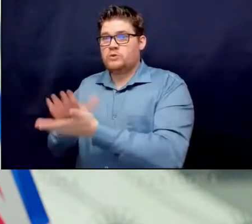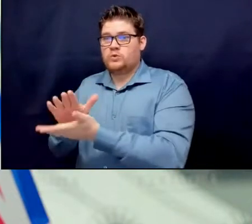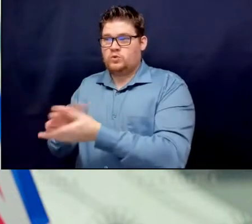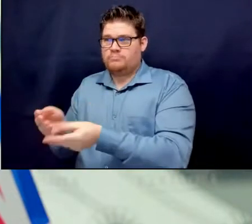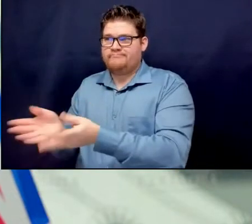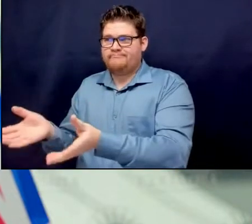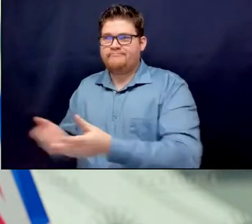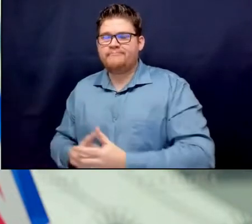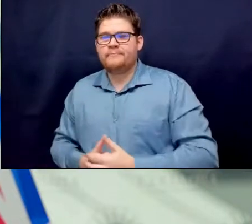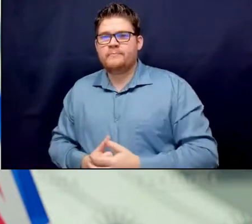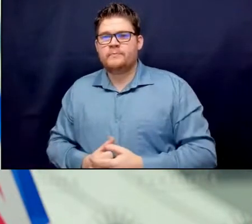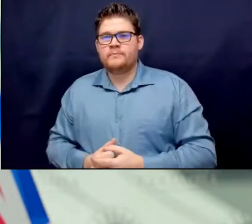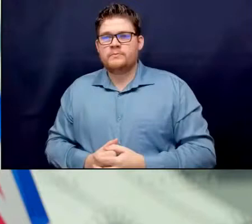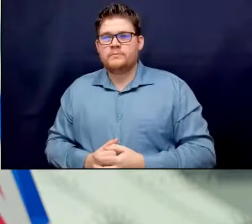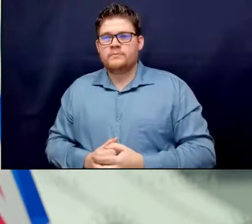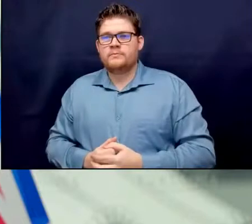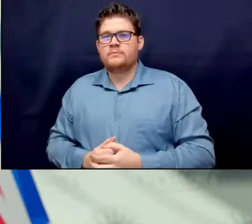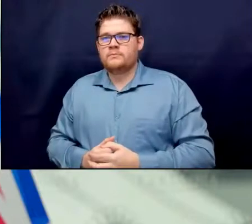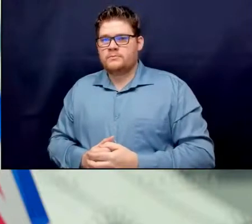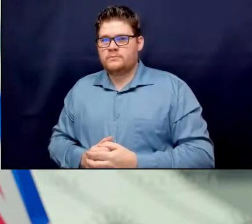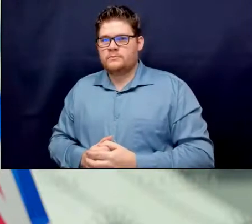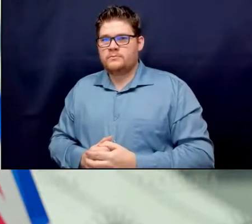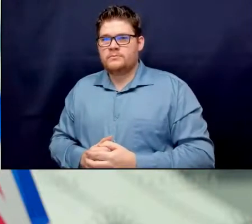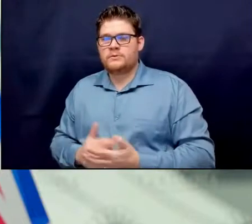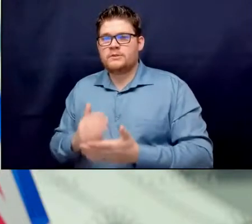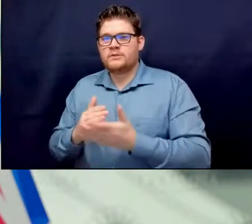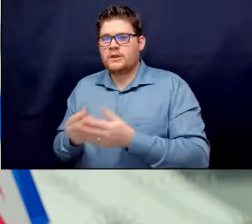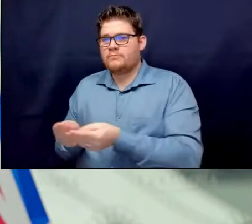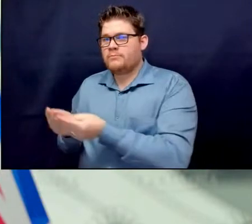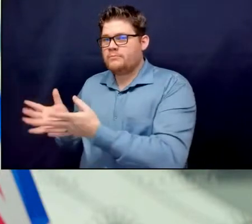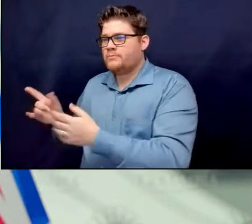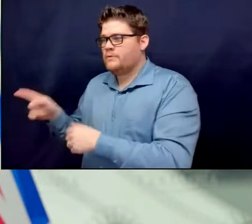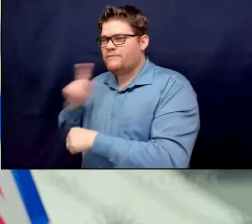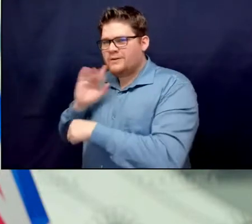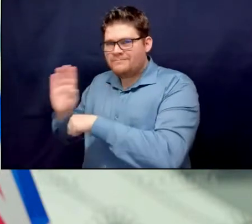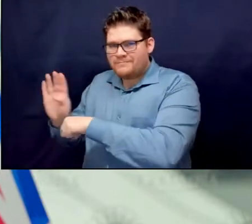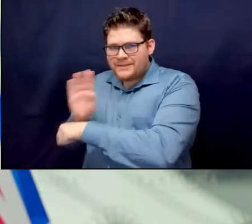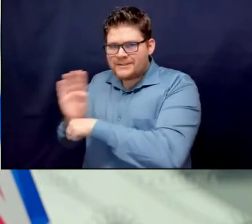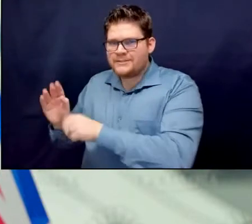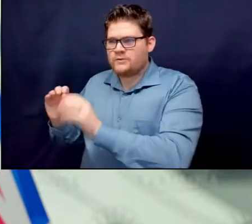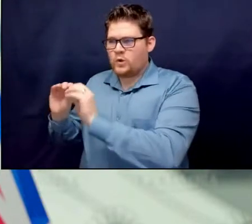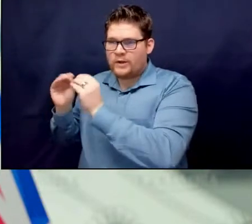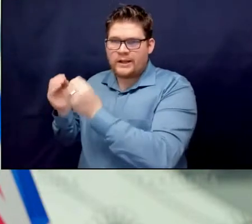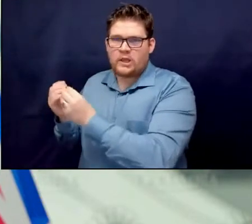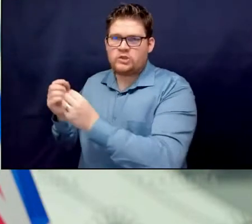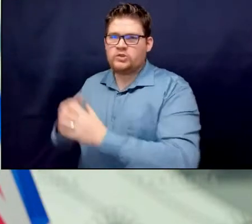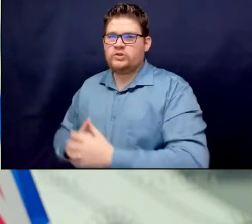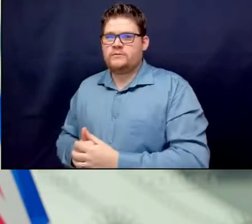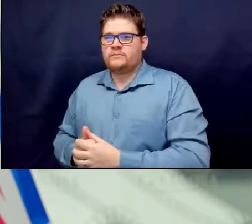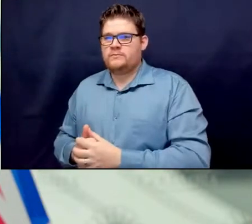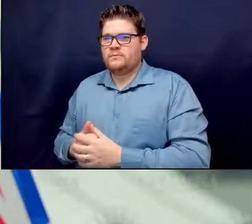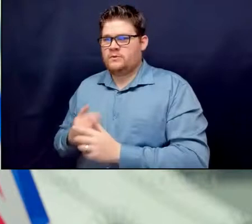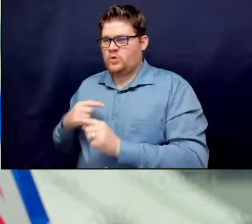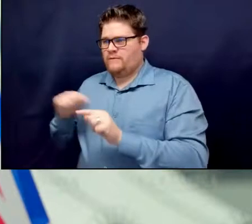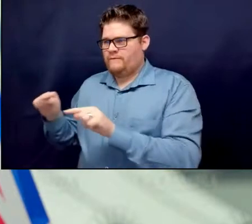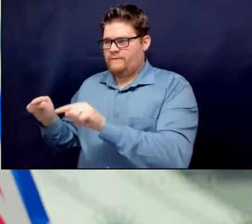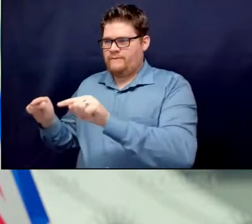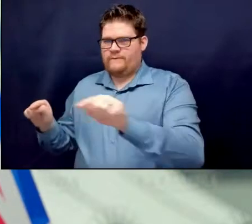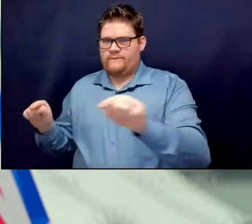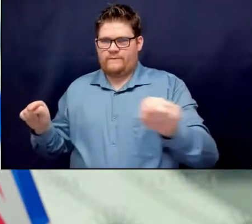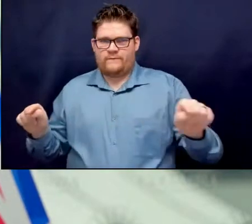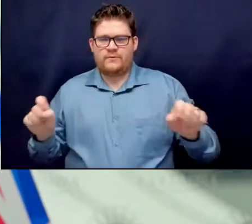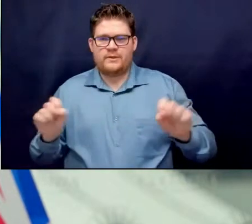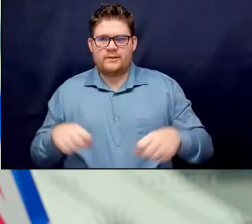sector across the province. Over 100,000 will be deployed for use by businesses and organizations as part of the point-of-care screening